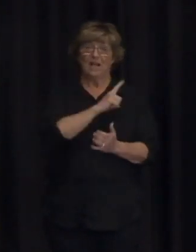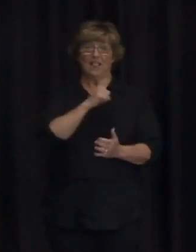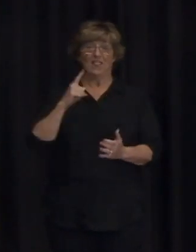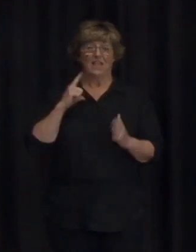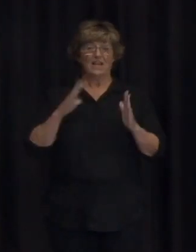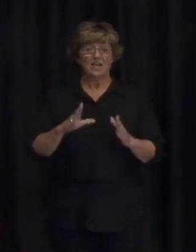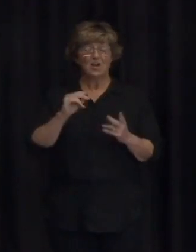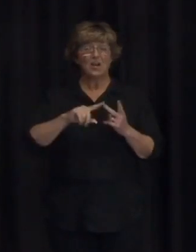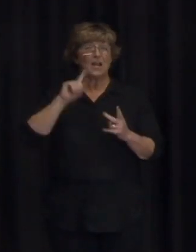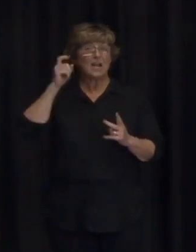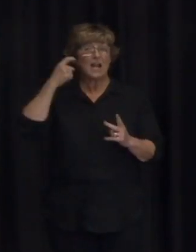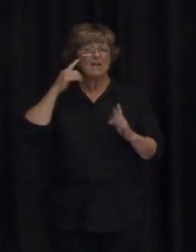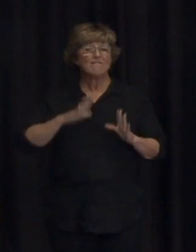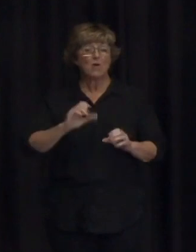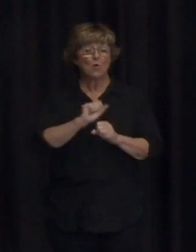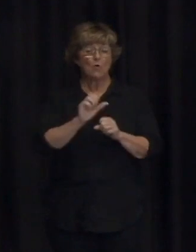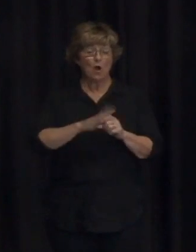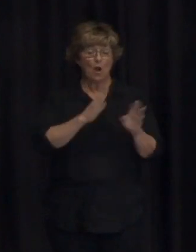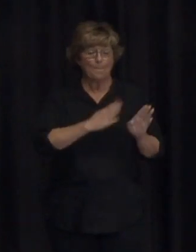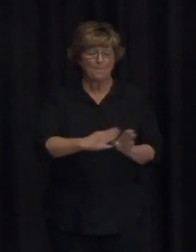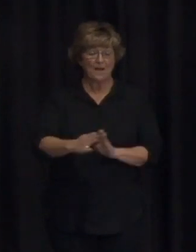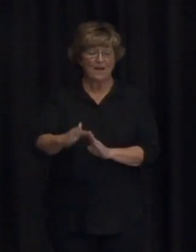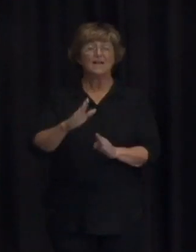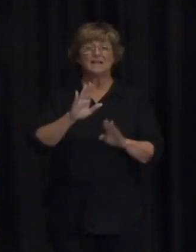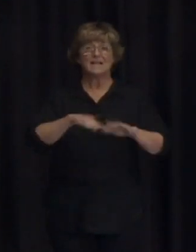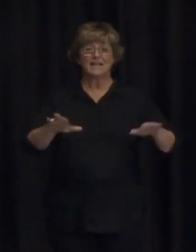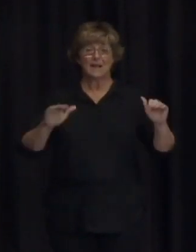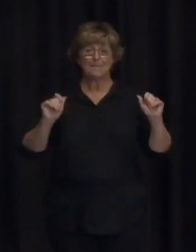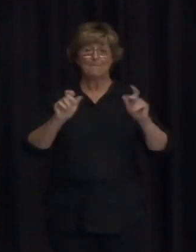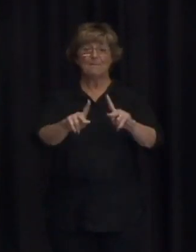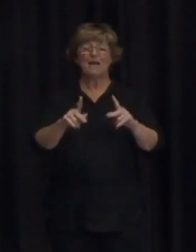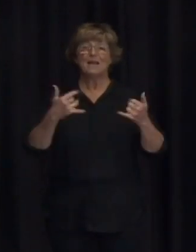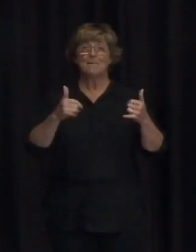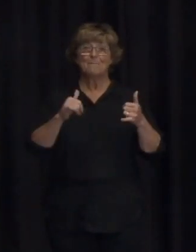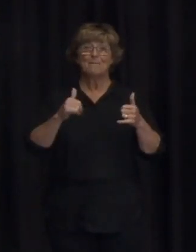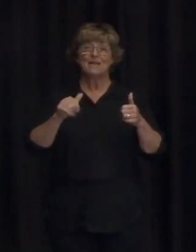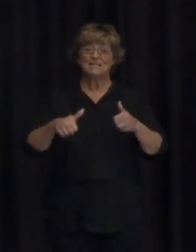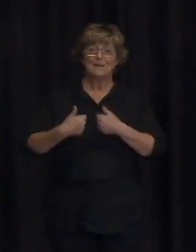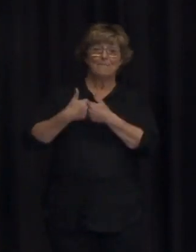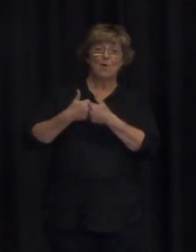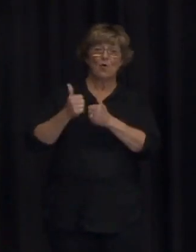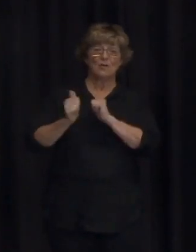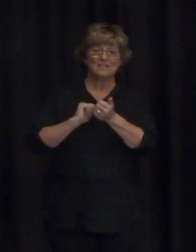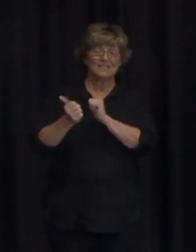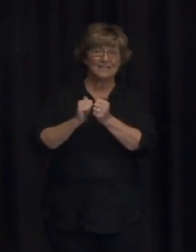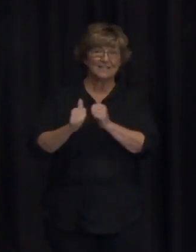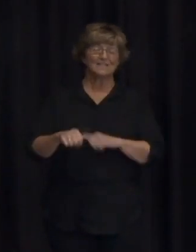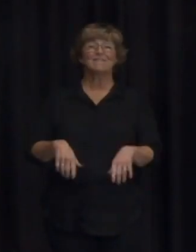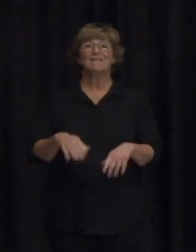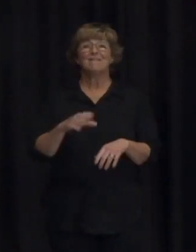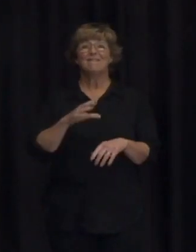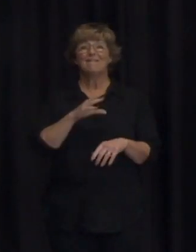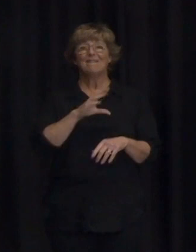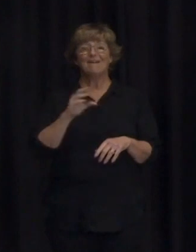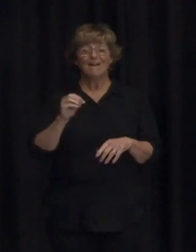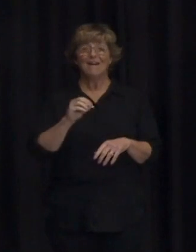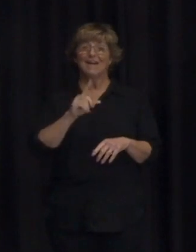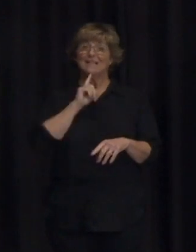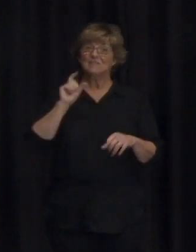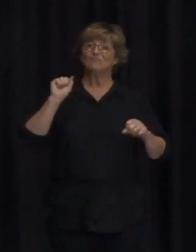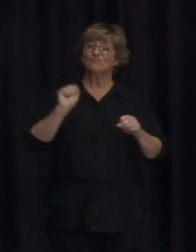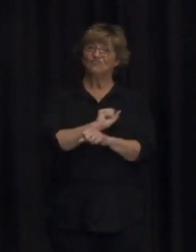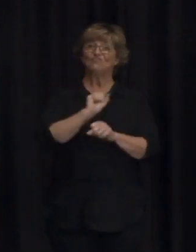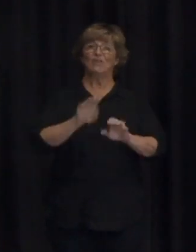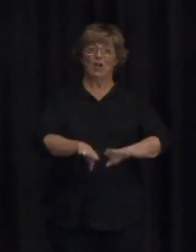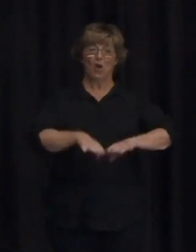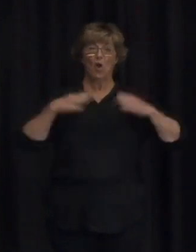the governor worked on a plan to get kids back to playing youth sports, and now we have a plan and an actual concrete reopening